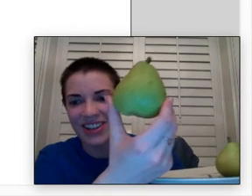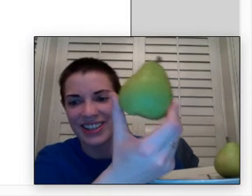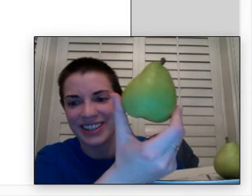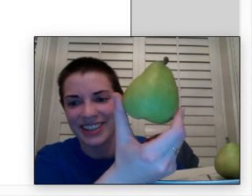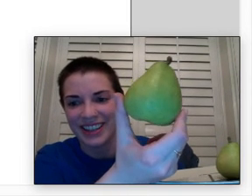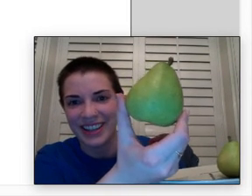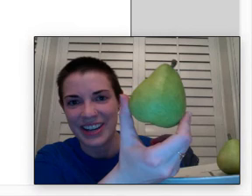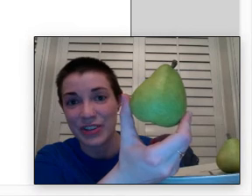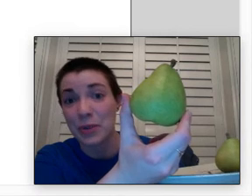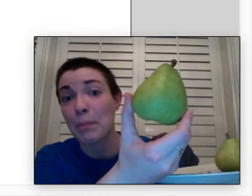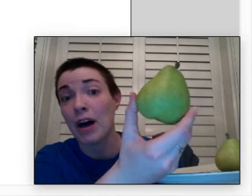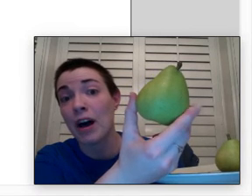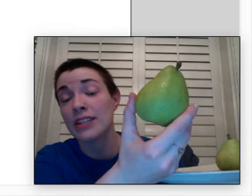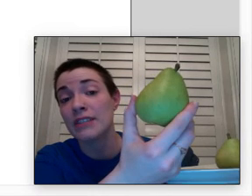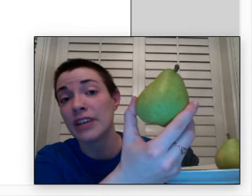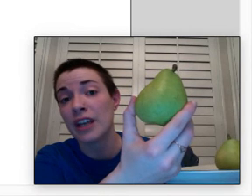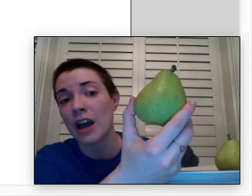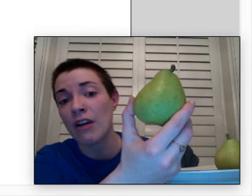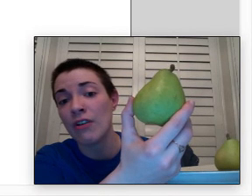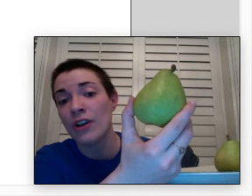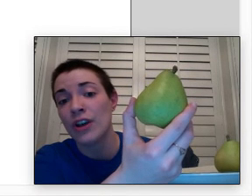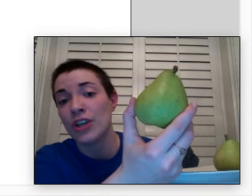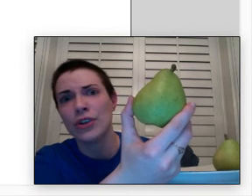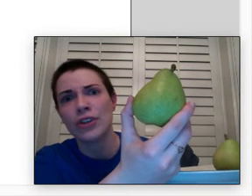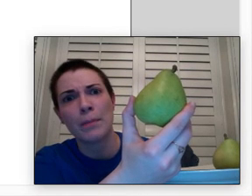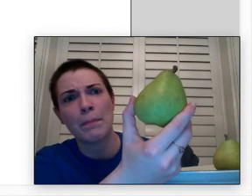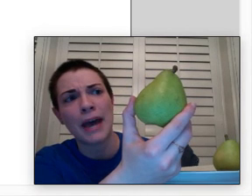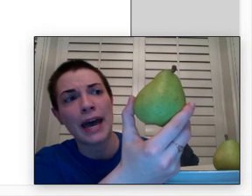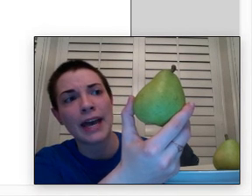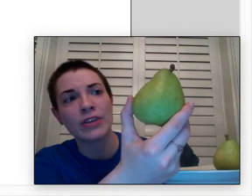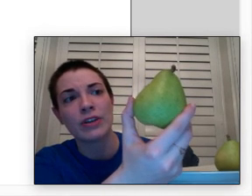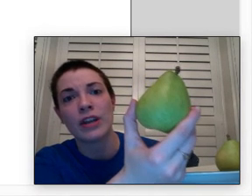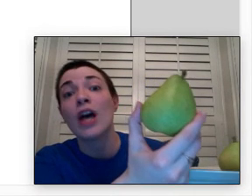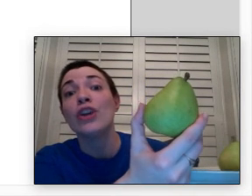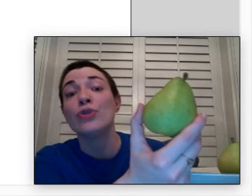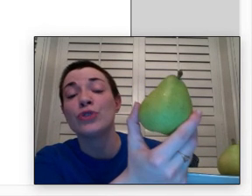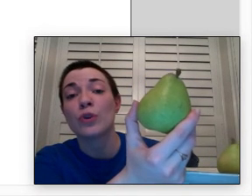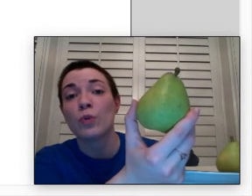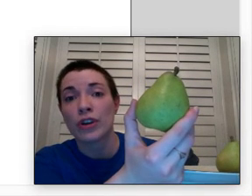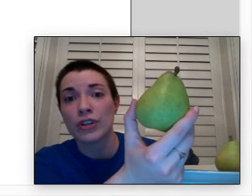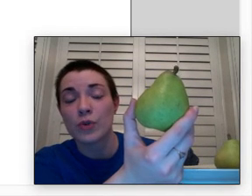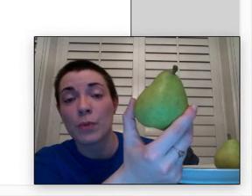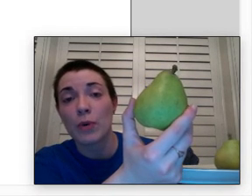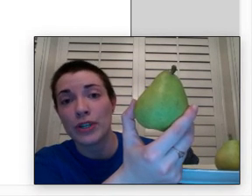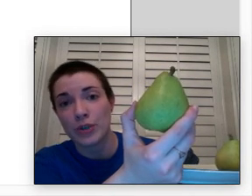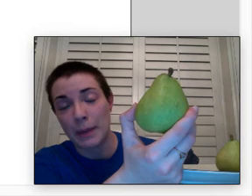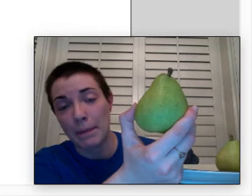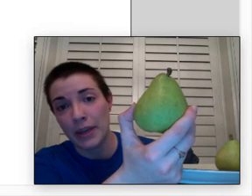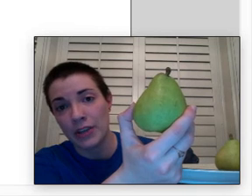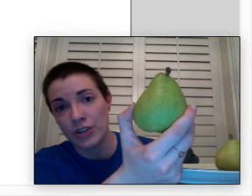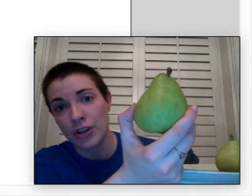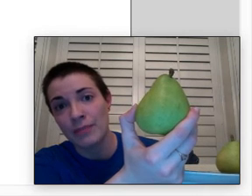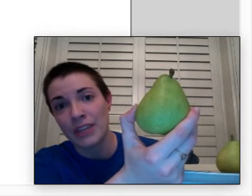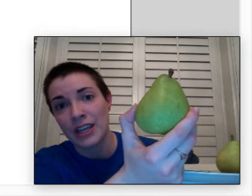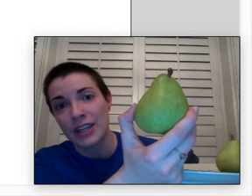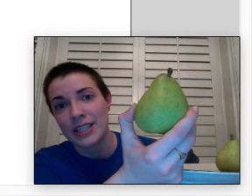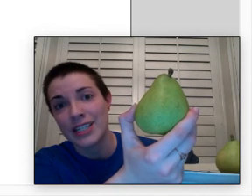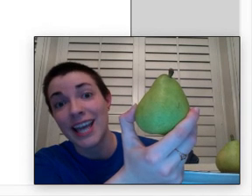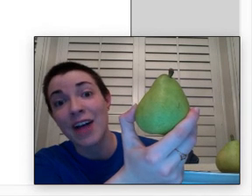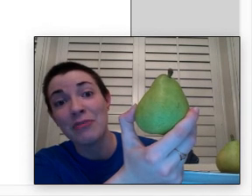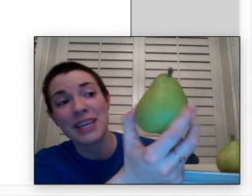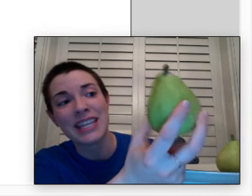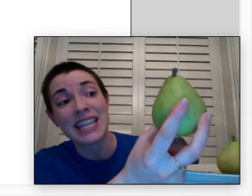called? Now you can pause the video. You can look back. You can use your words or point to a picture